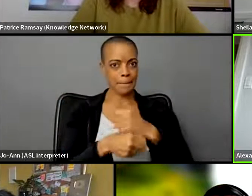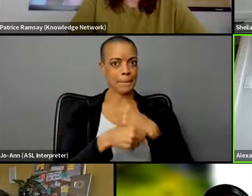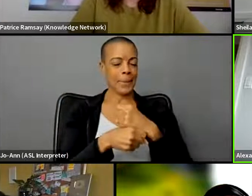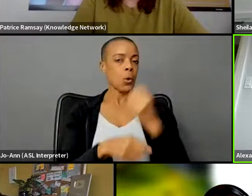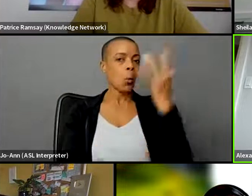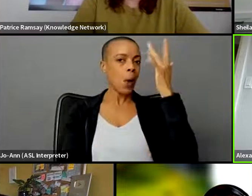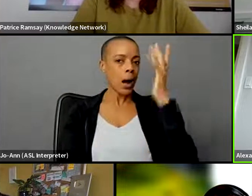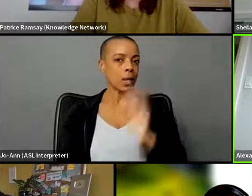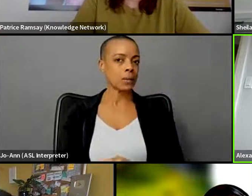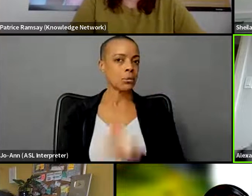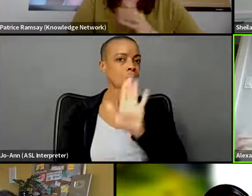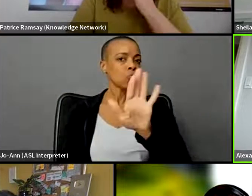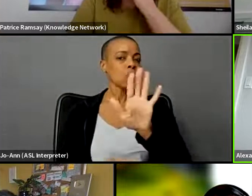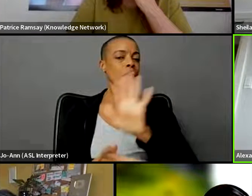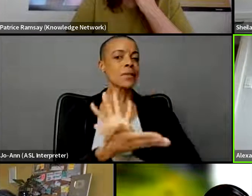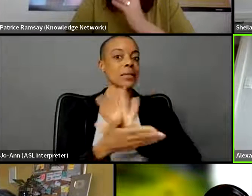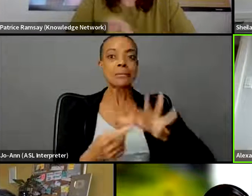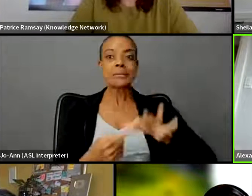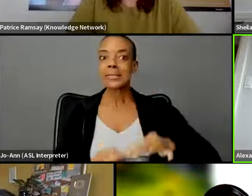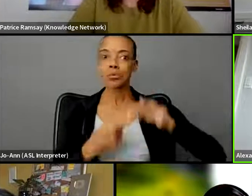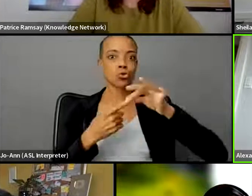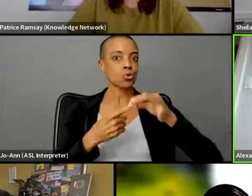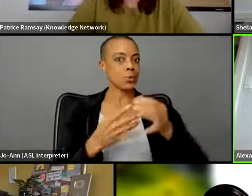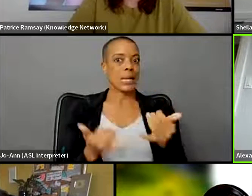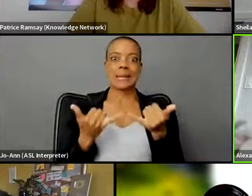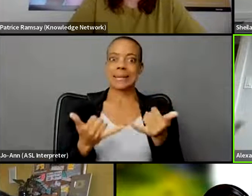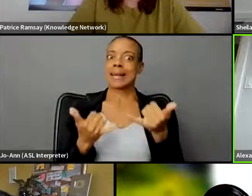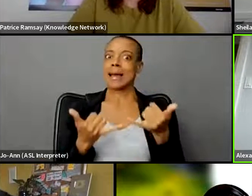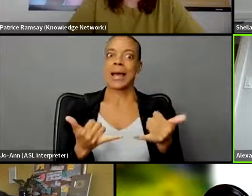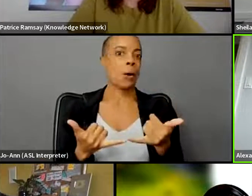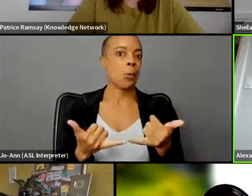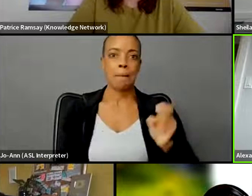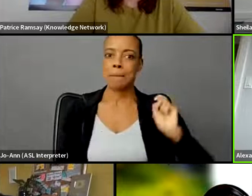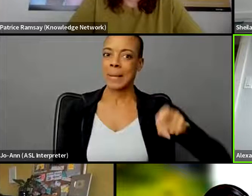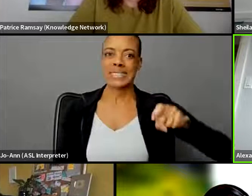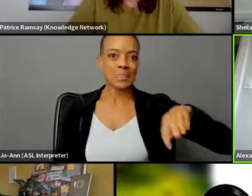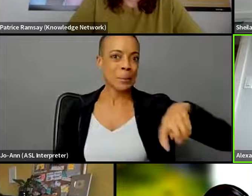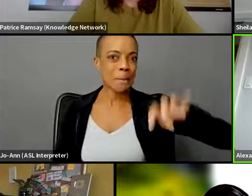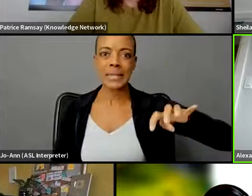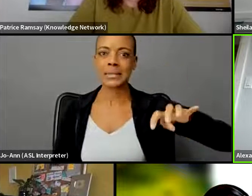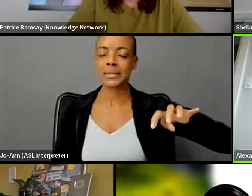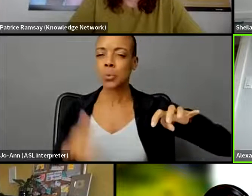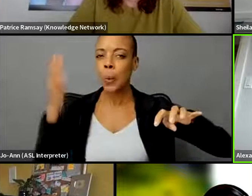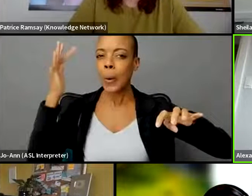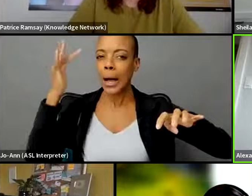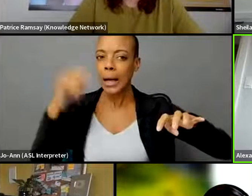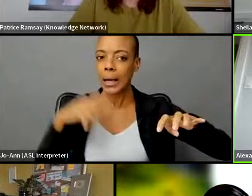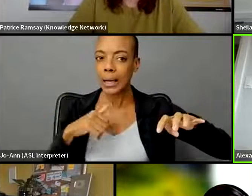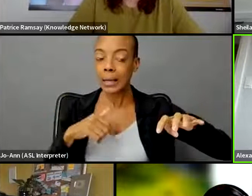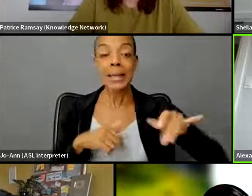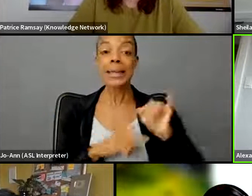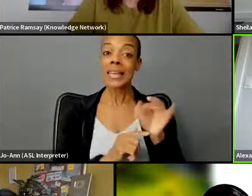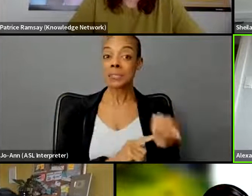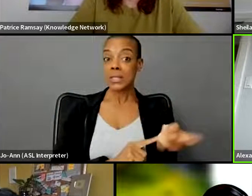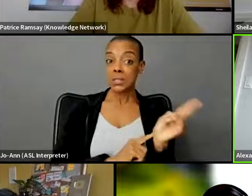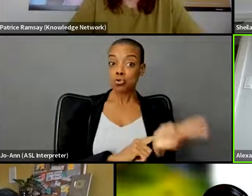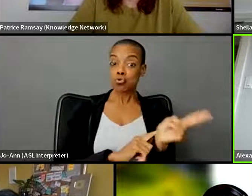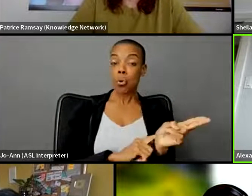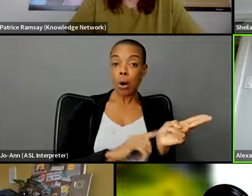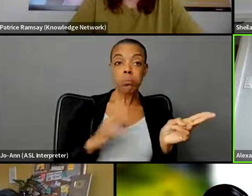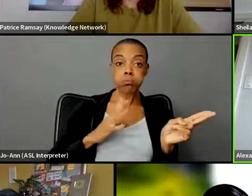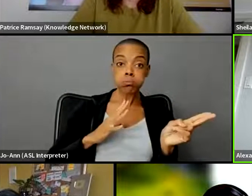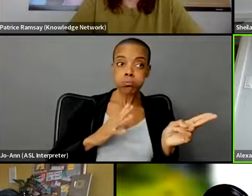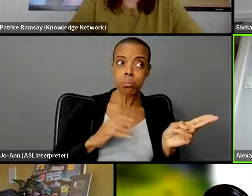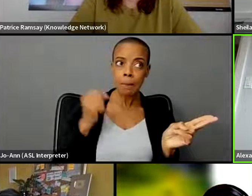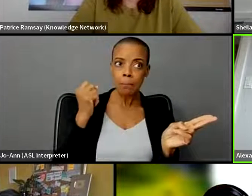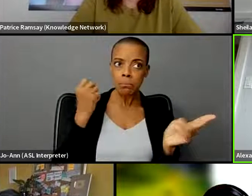your film that is urgent or timely? And if it's a historical project, that's totally fine too, but give us a sense of why